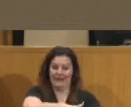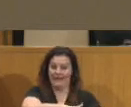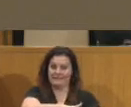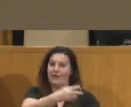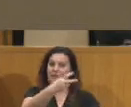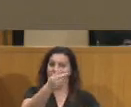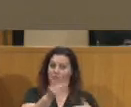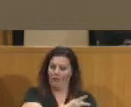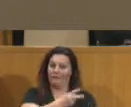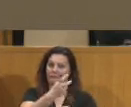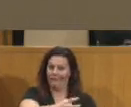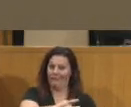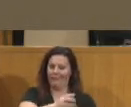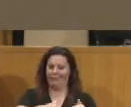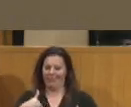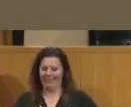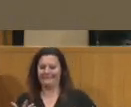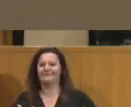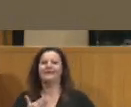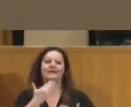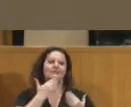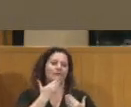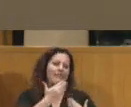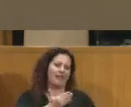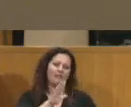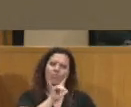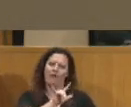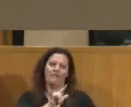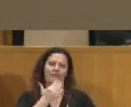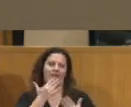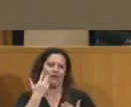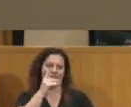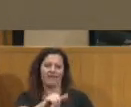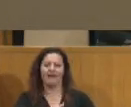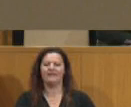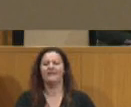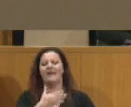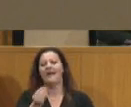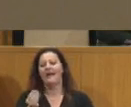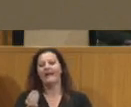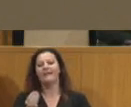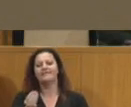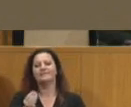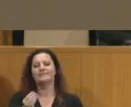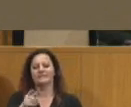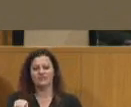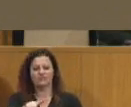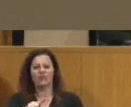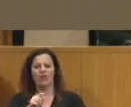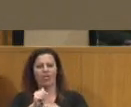Bakari. Thank you, Madam Mayor. First, I'd like to thank my wife. Great